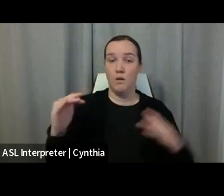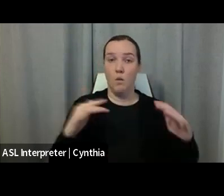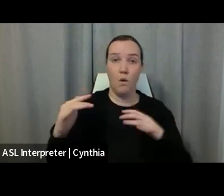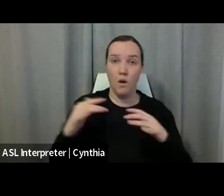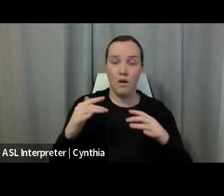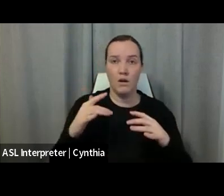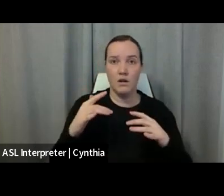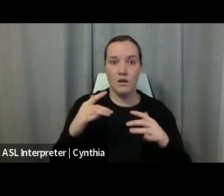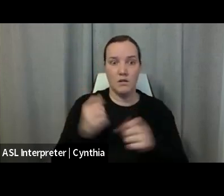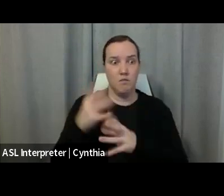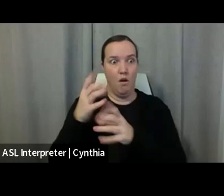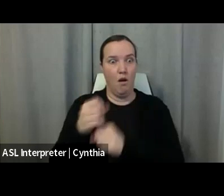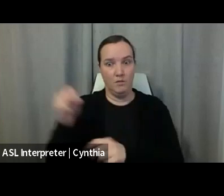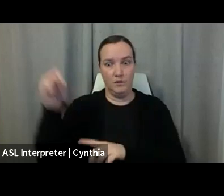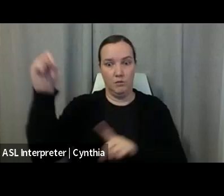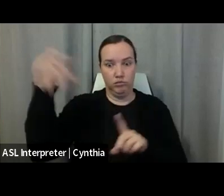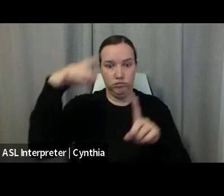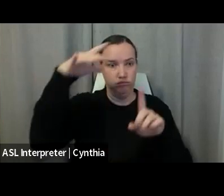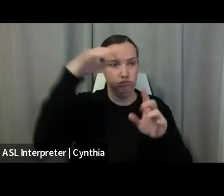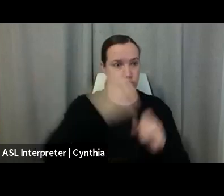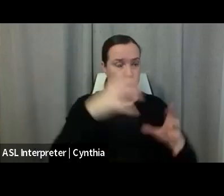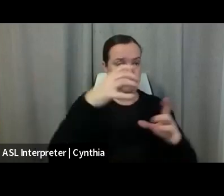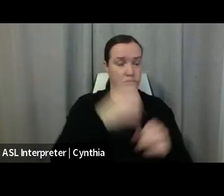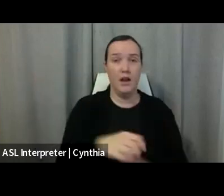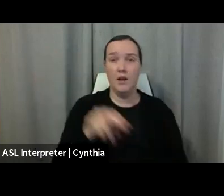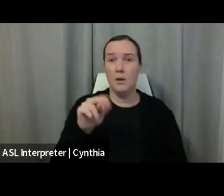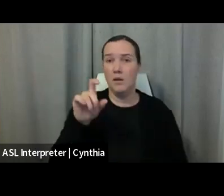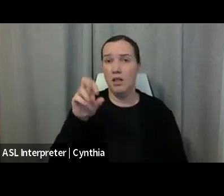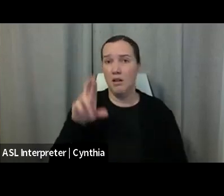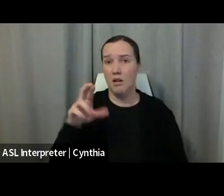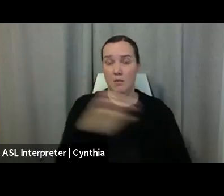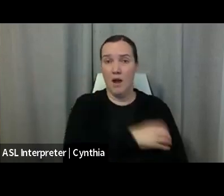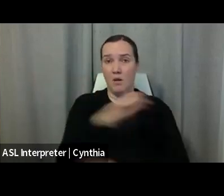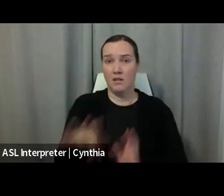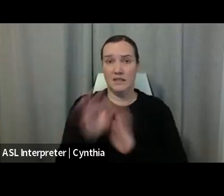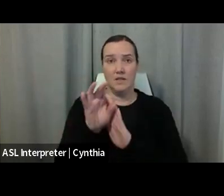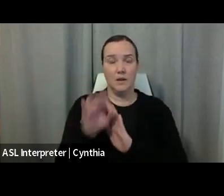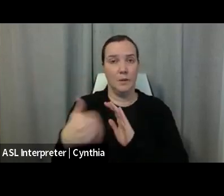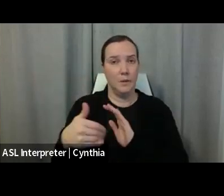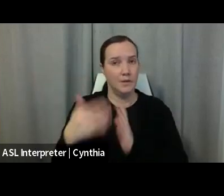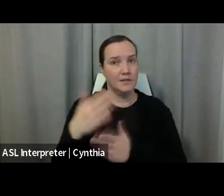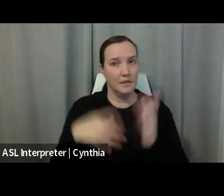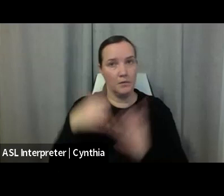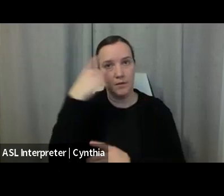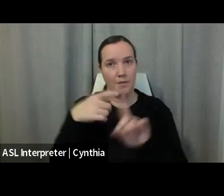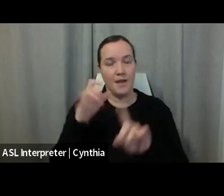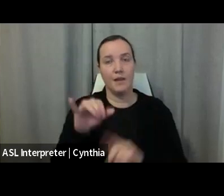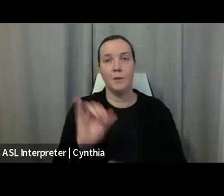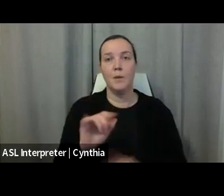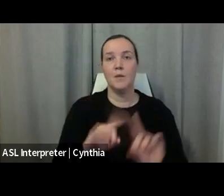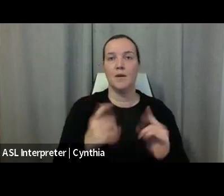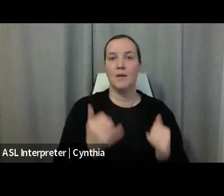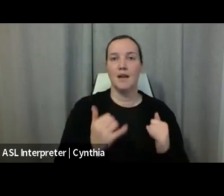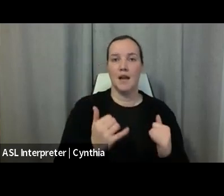know, bombs are going to drop at some point, and when nuclear power was being discovered and all of that. And absolutely, but I think we're in a time now where so many things